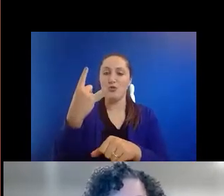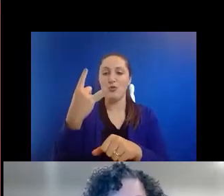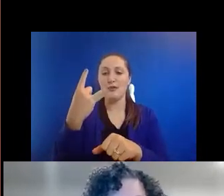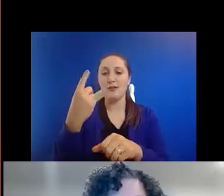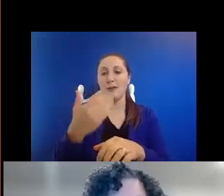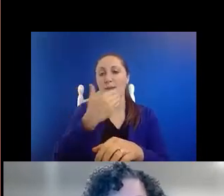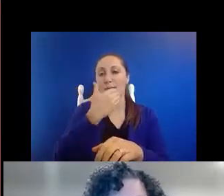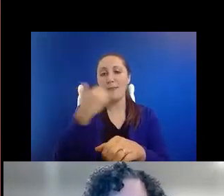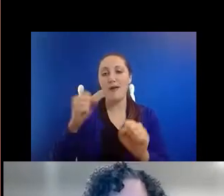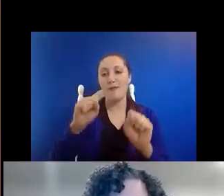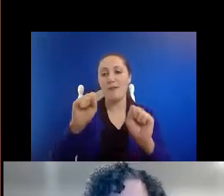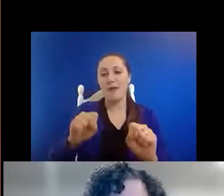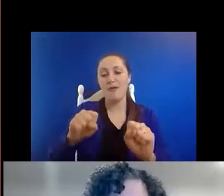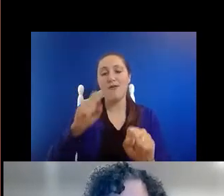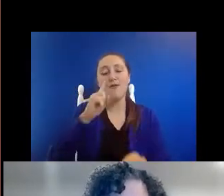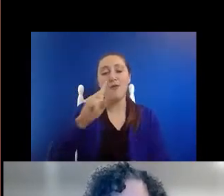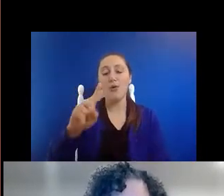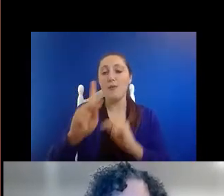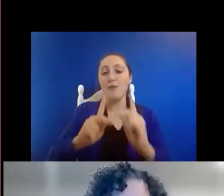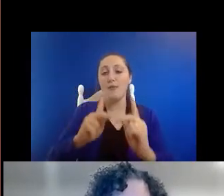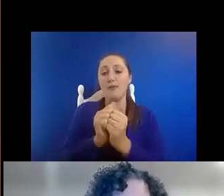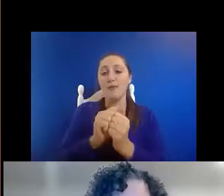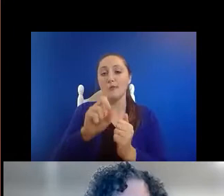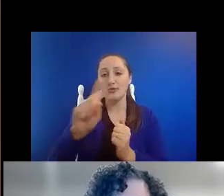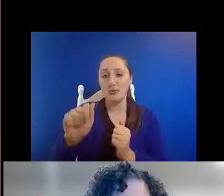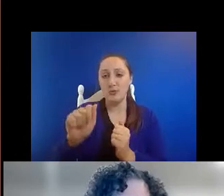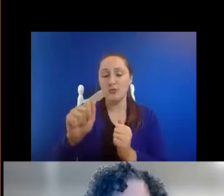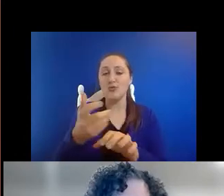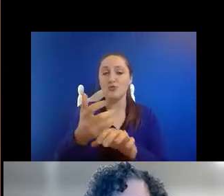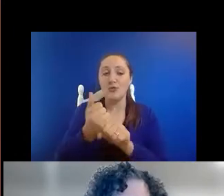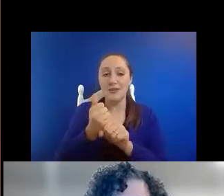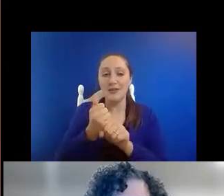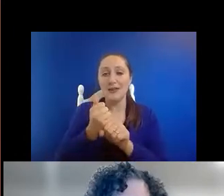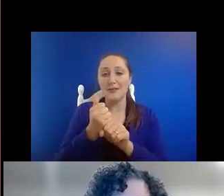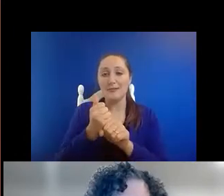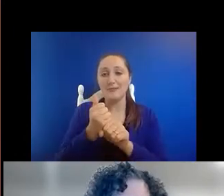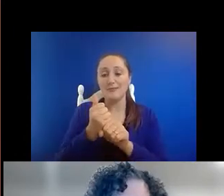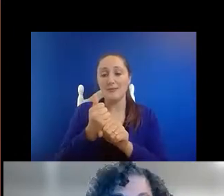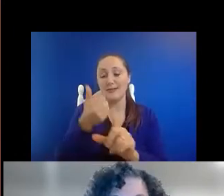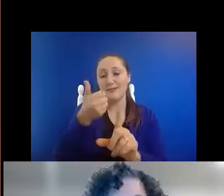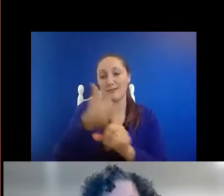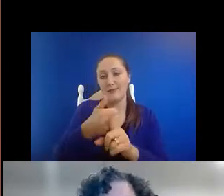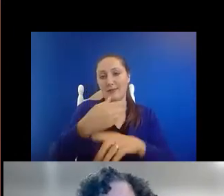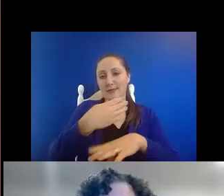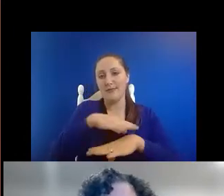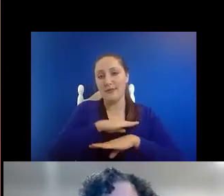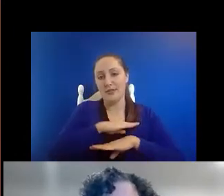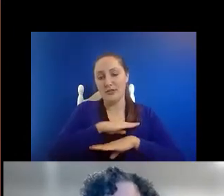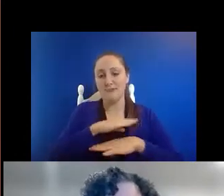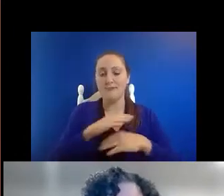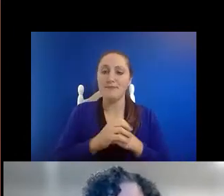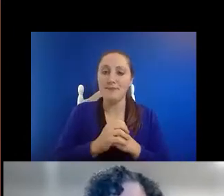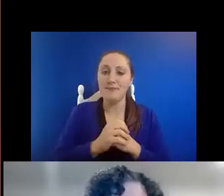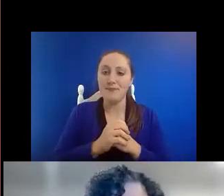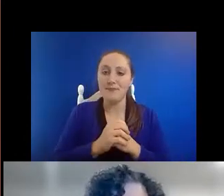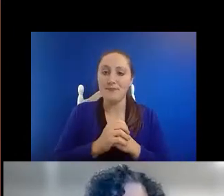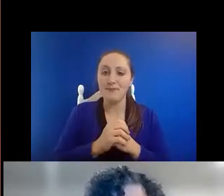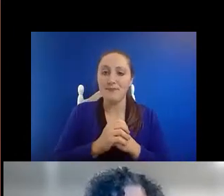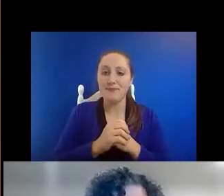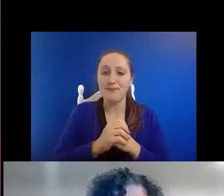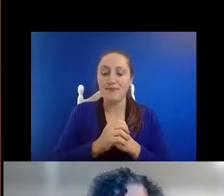independence and economic self-sufficiency, promoting individual, competitive, integrated employment through a collaborative and seamless